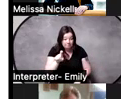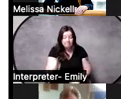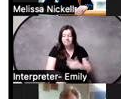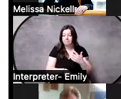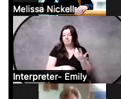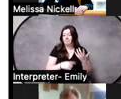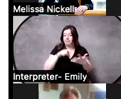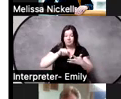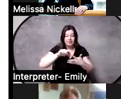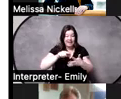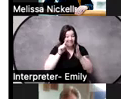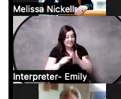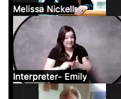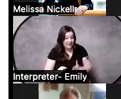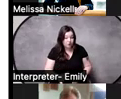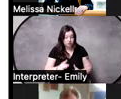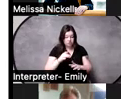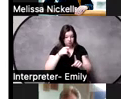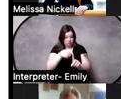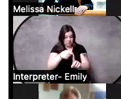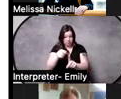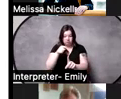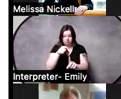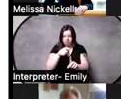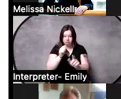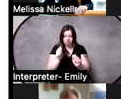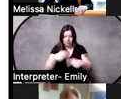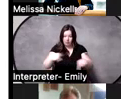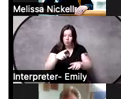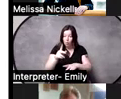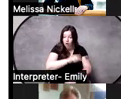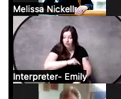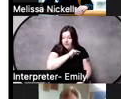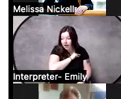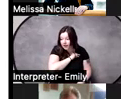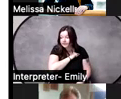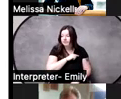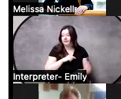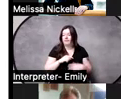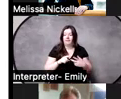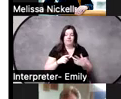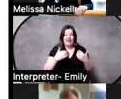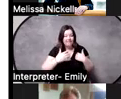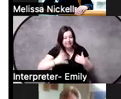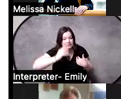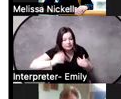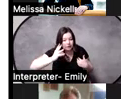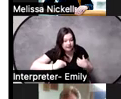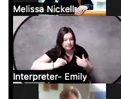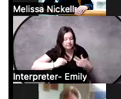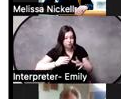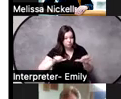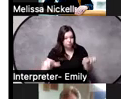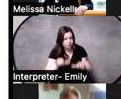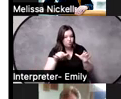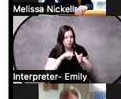out the proposed work? If they're co-investigators, is there strong rationale? Do the people have the experience to carry out the research?